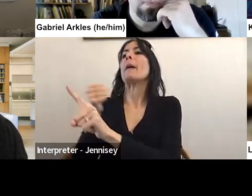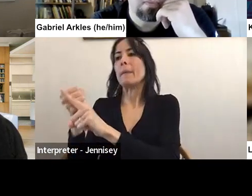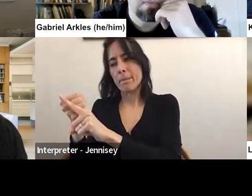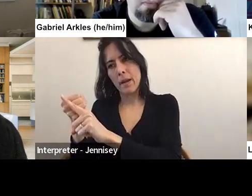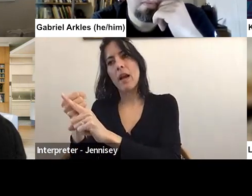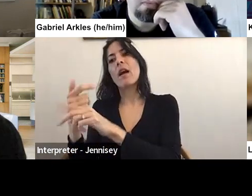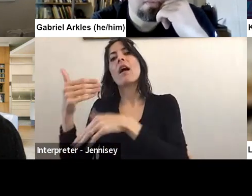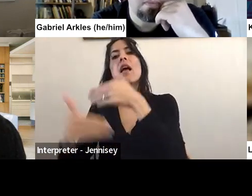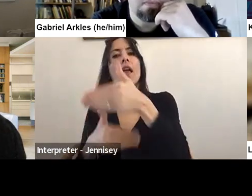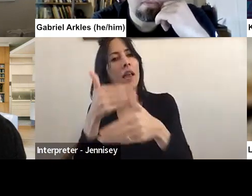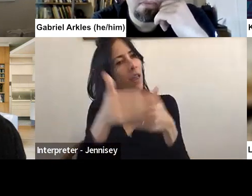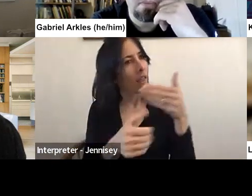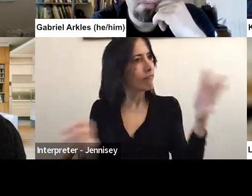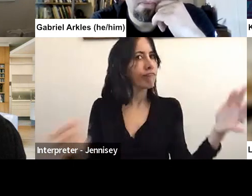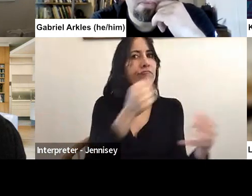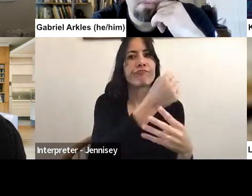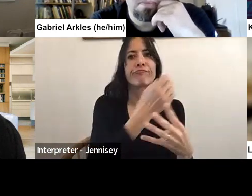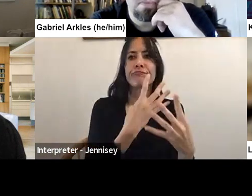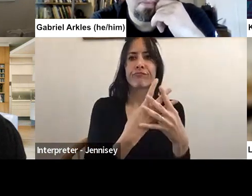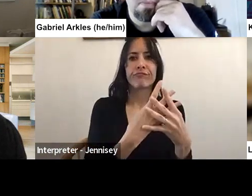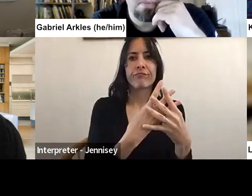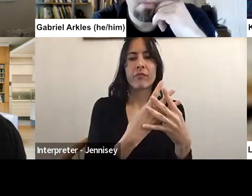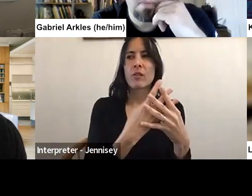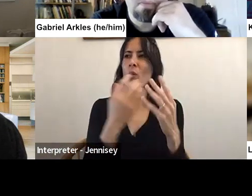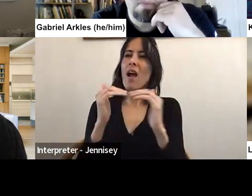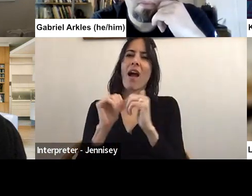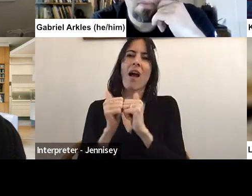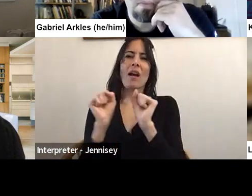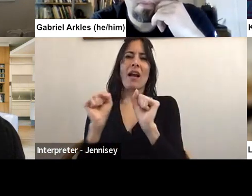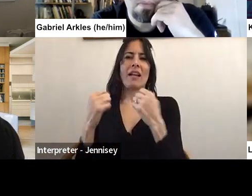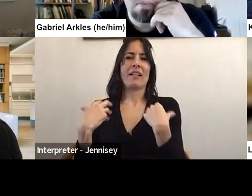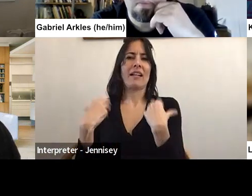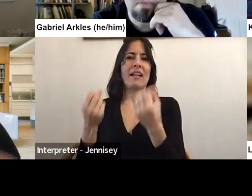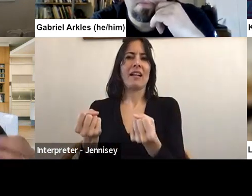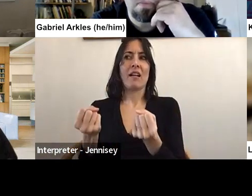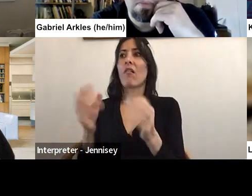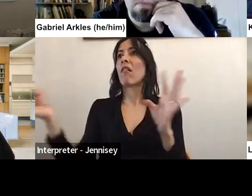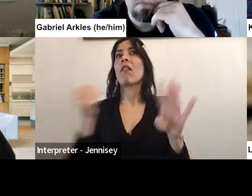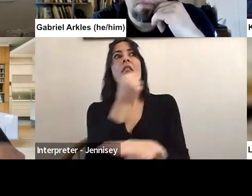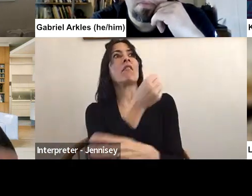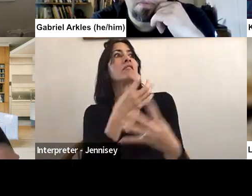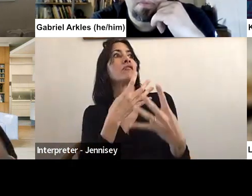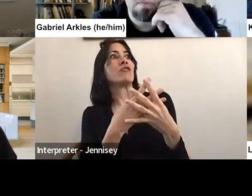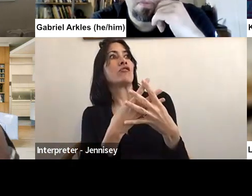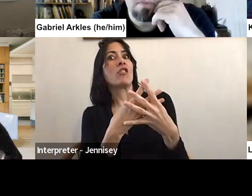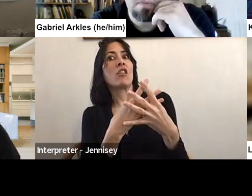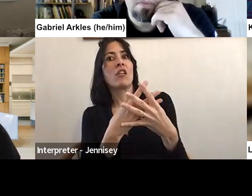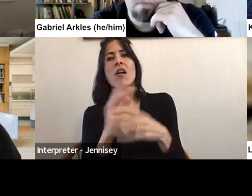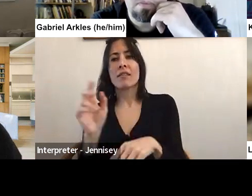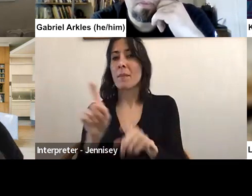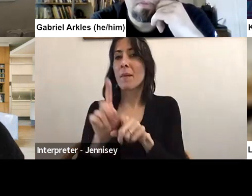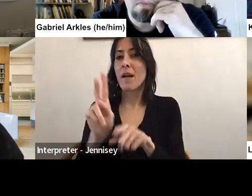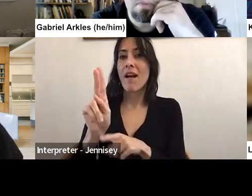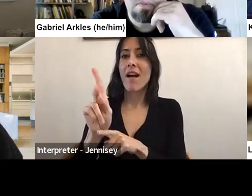with alternatives, like what does it look like to actually heal from trauma instead of putting someone in a carceral space? As Kanav said, nobody comes out of